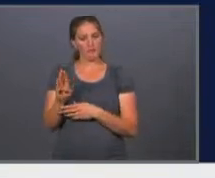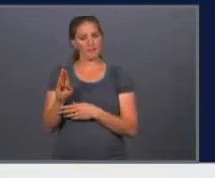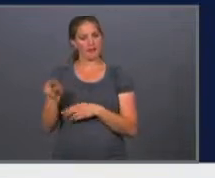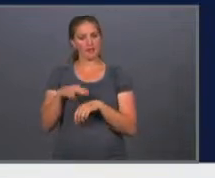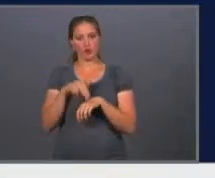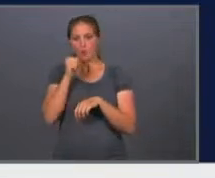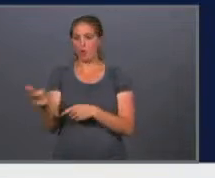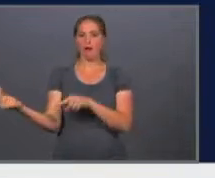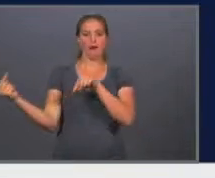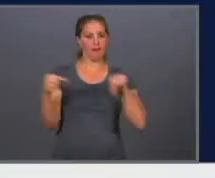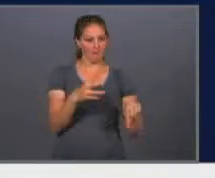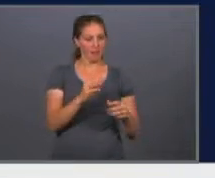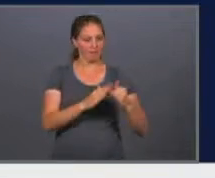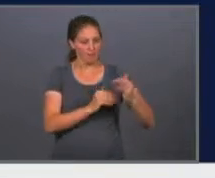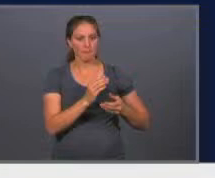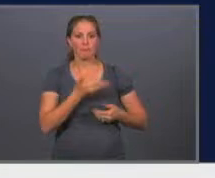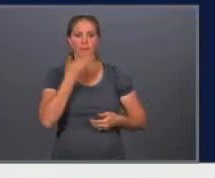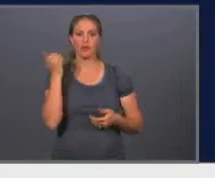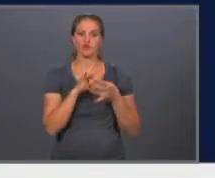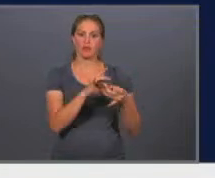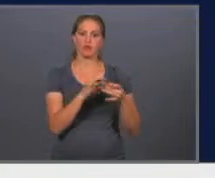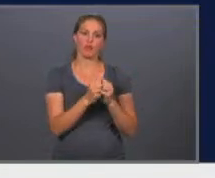with Israel.